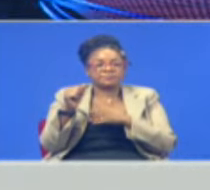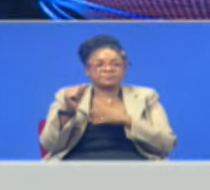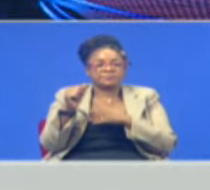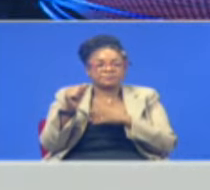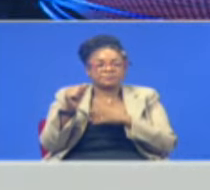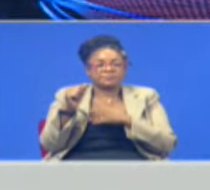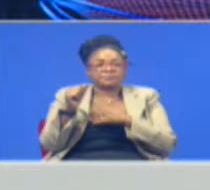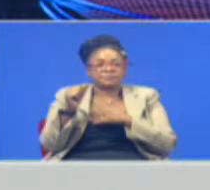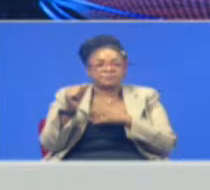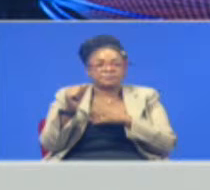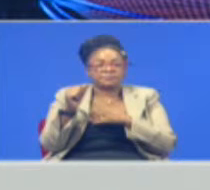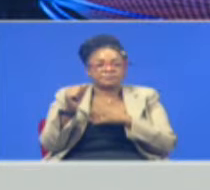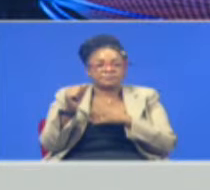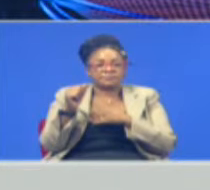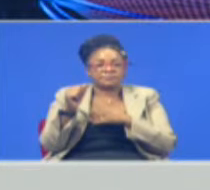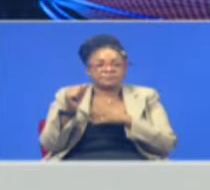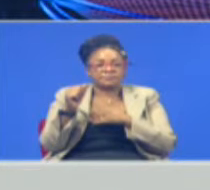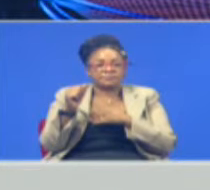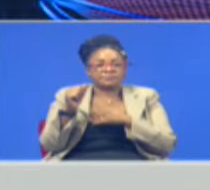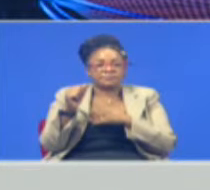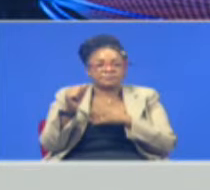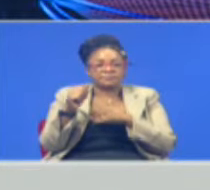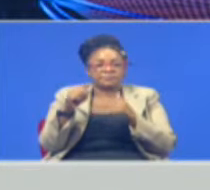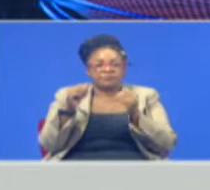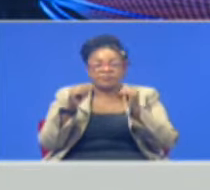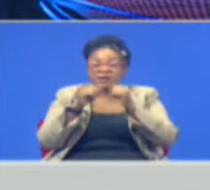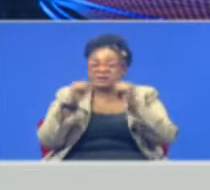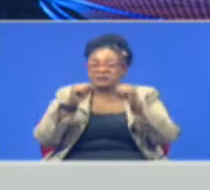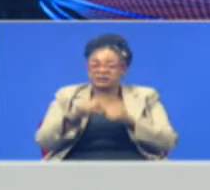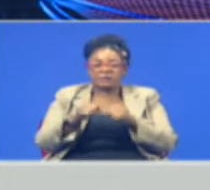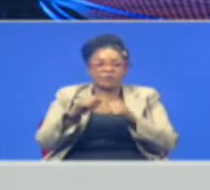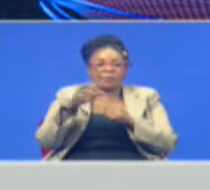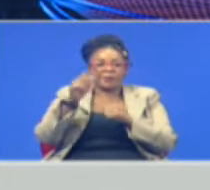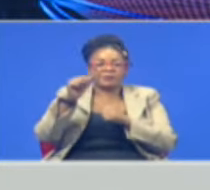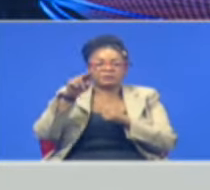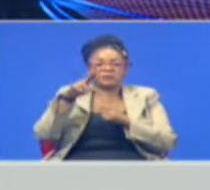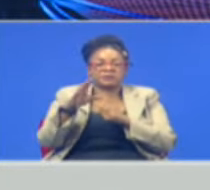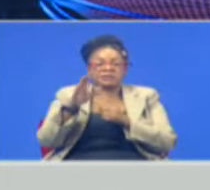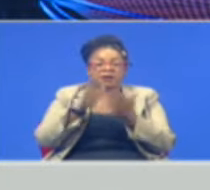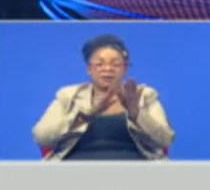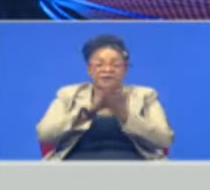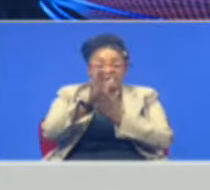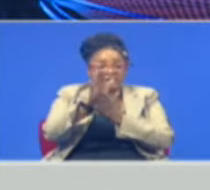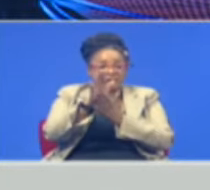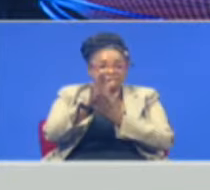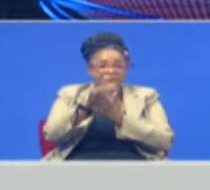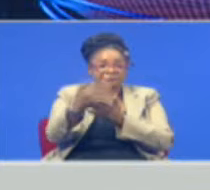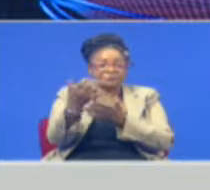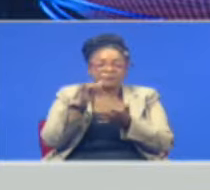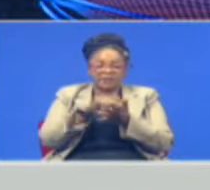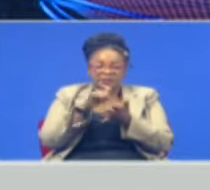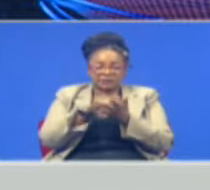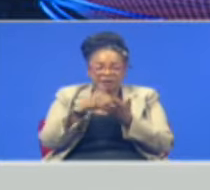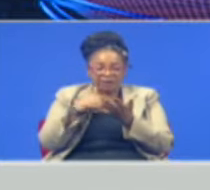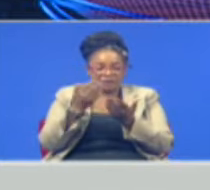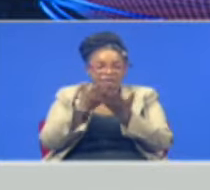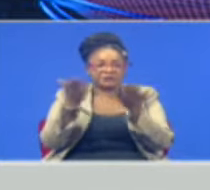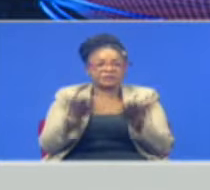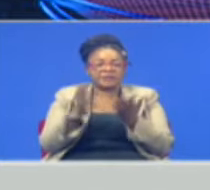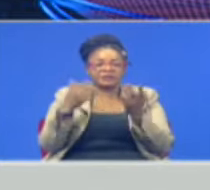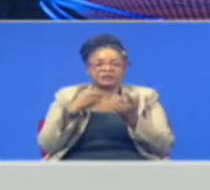All right, it's all systems go for ARC Equator Rally's pre-event, which gets underway at the designated